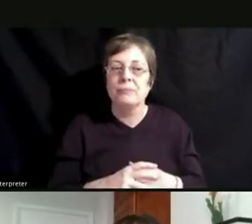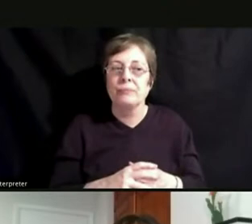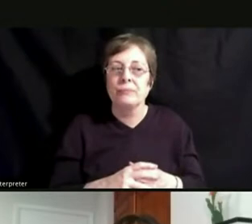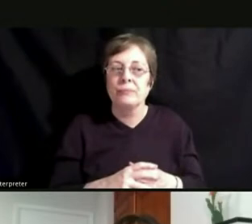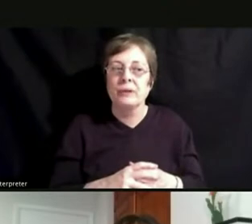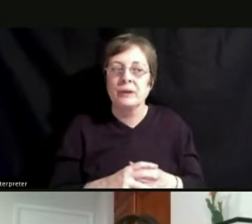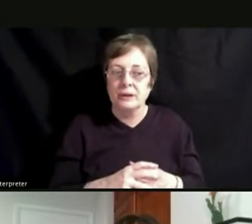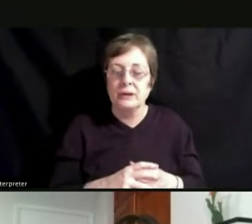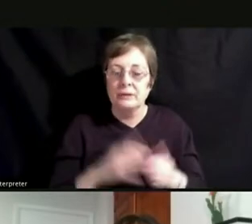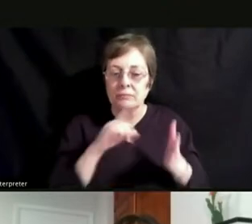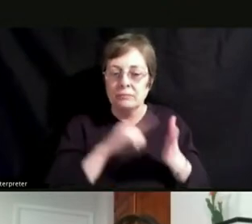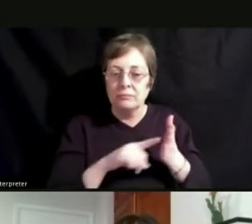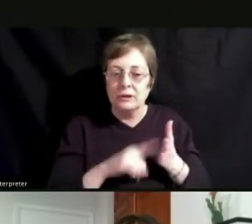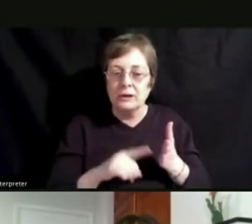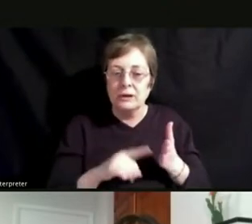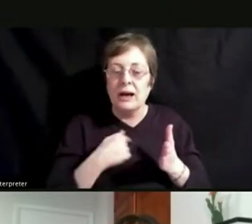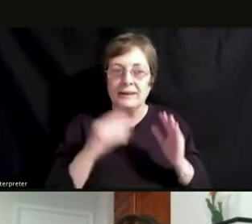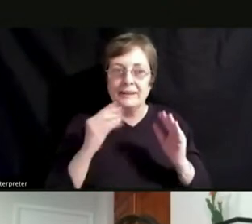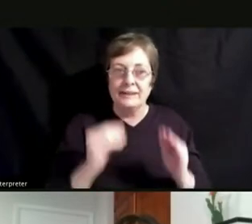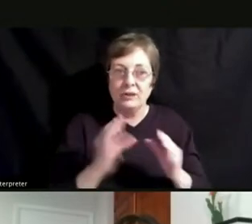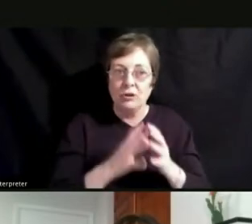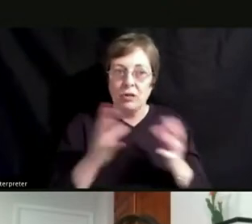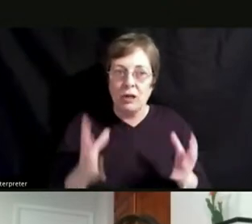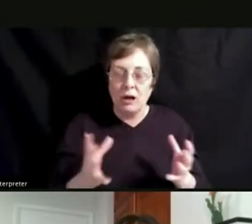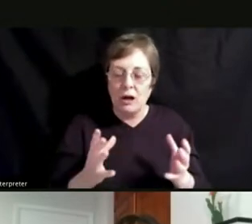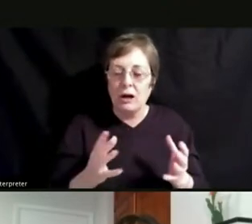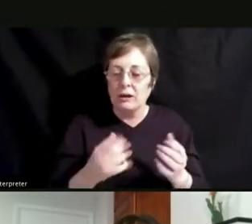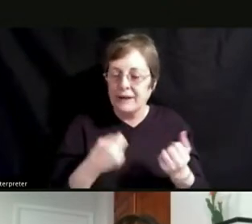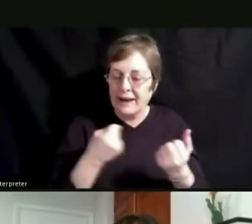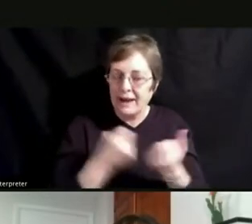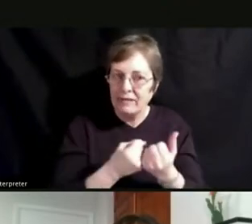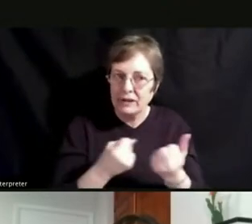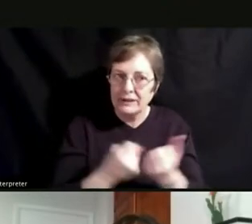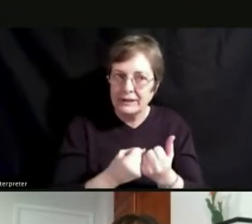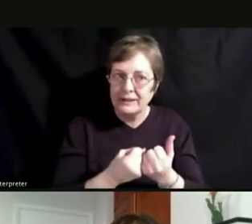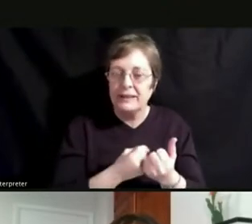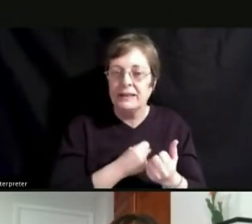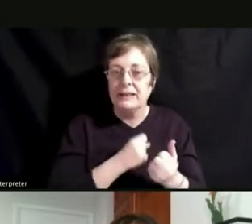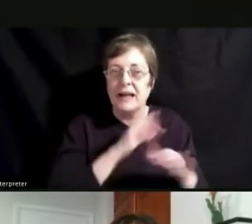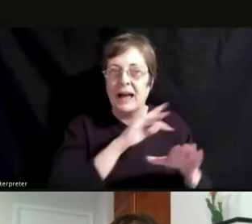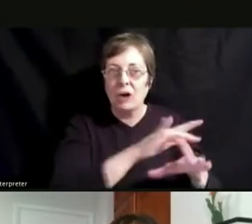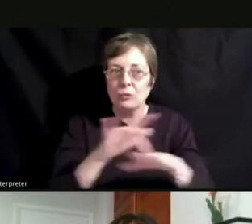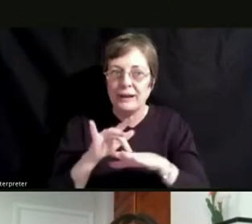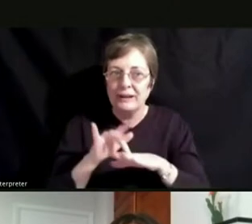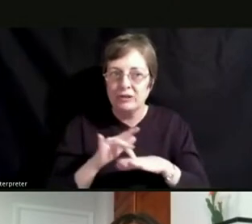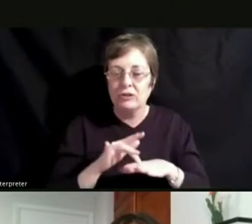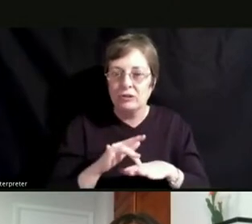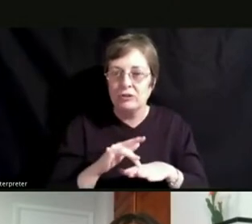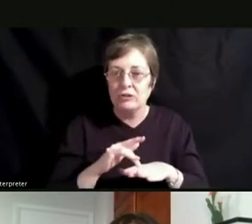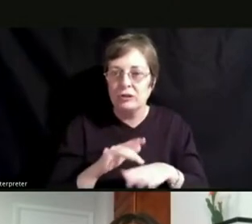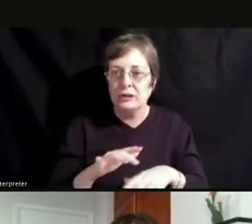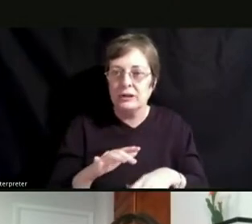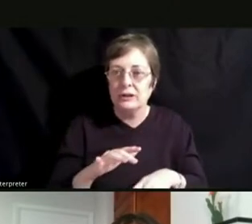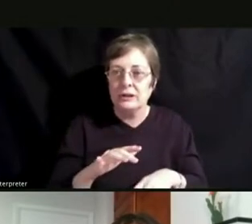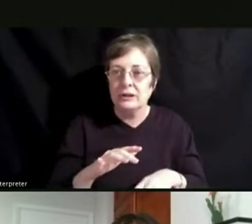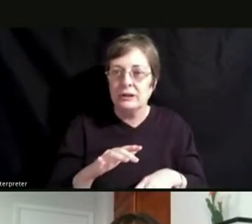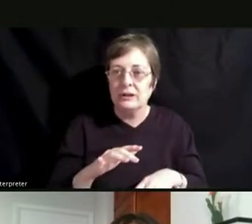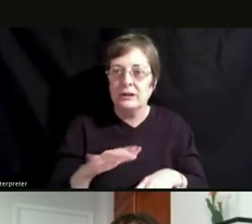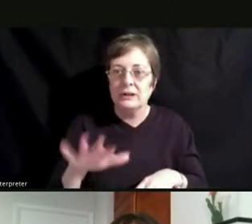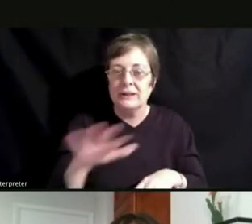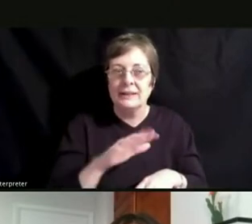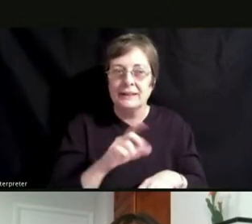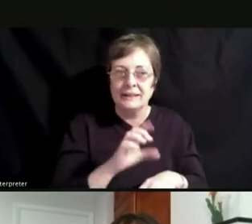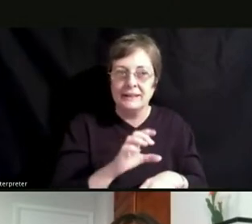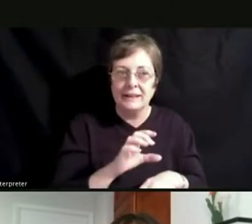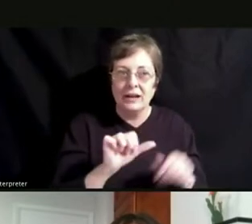teaching along the way, a lot of advocacy and outreach to the DC, Virginia area, not this year because